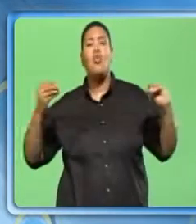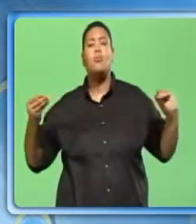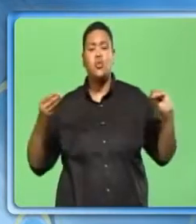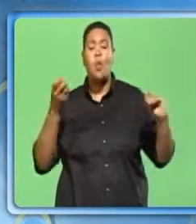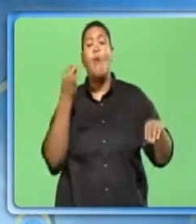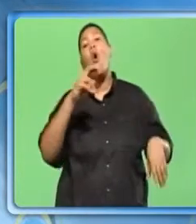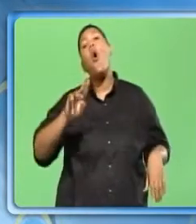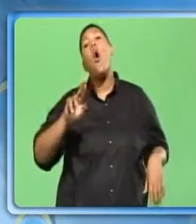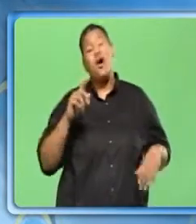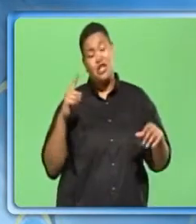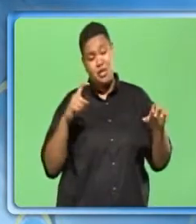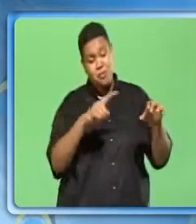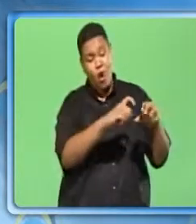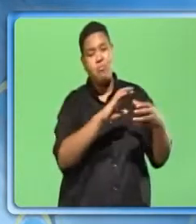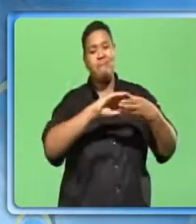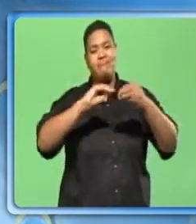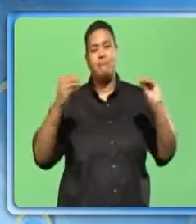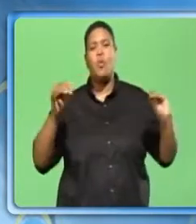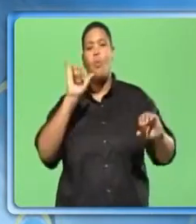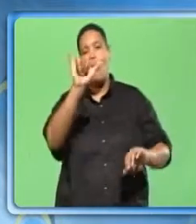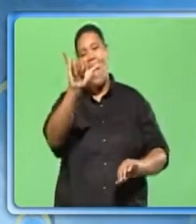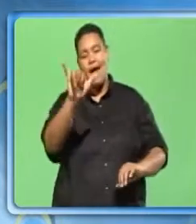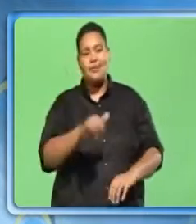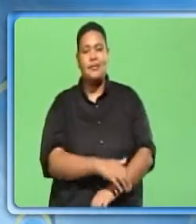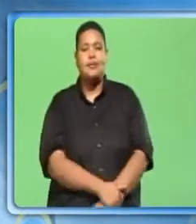cell containing the Y chromosome.